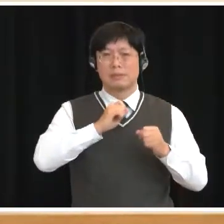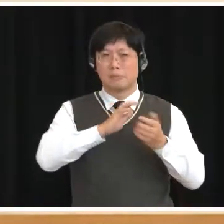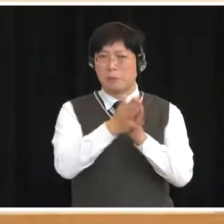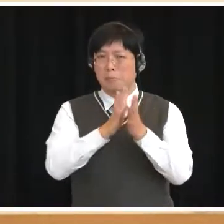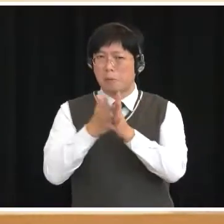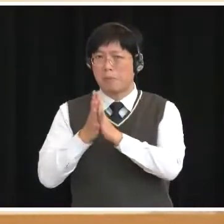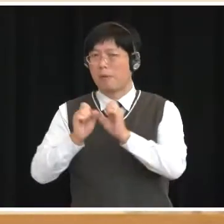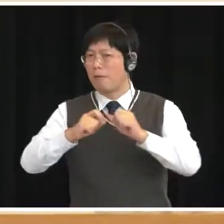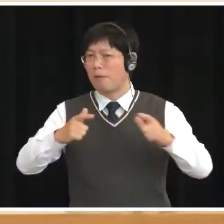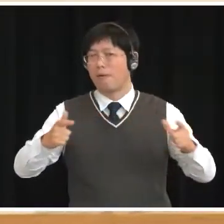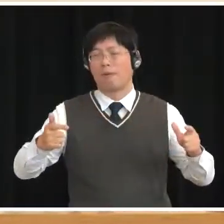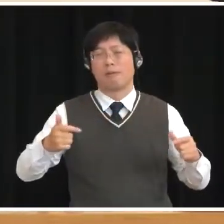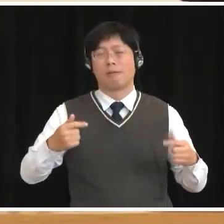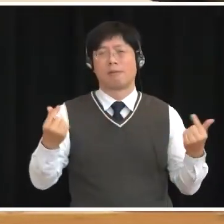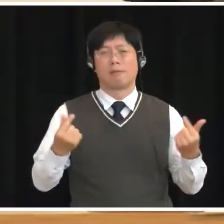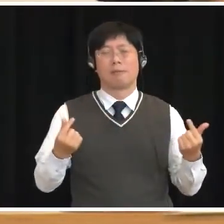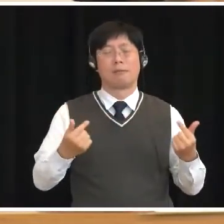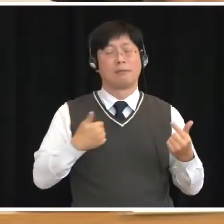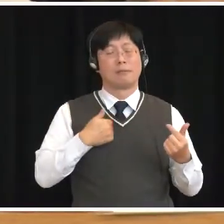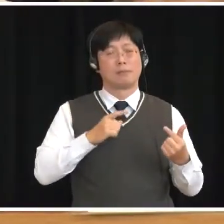the best shape.